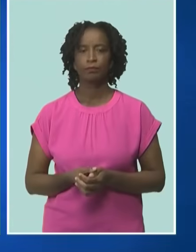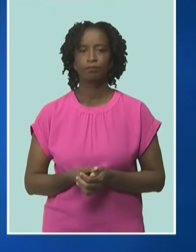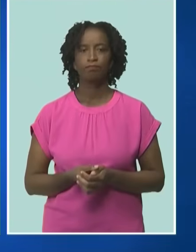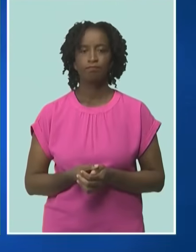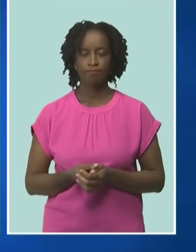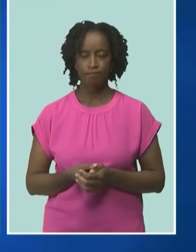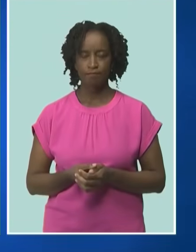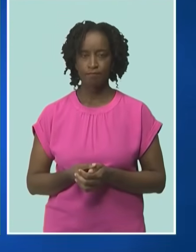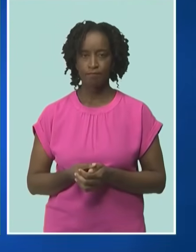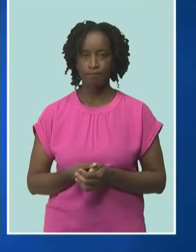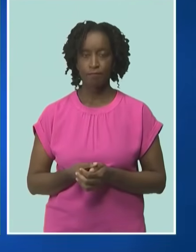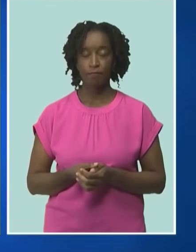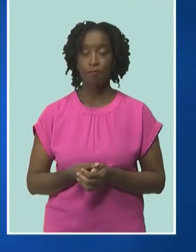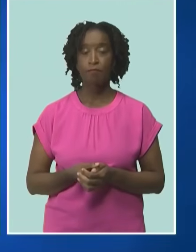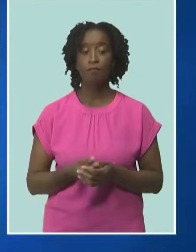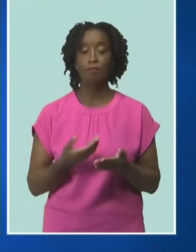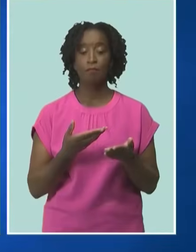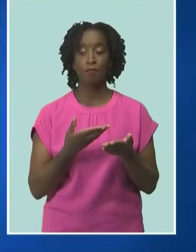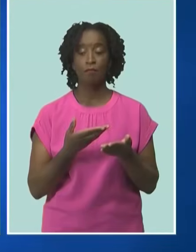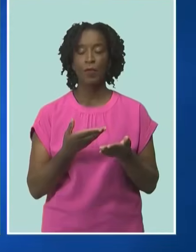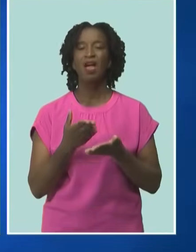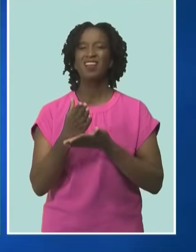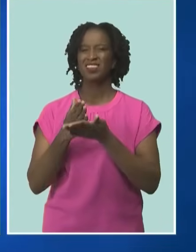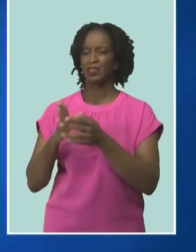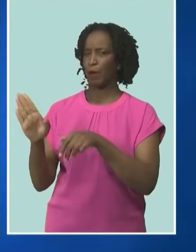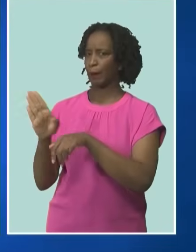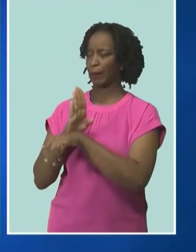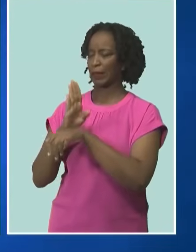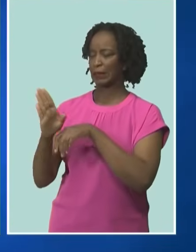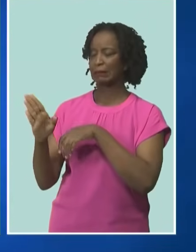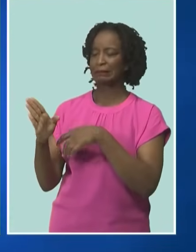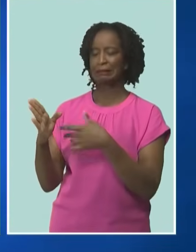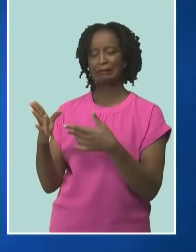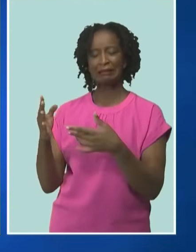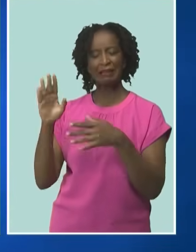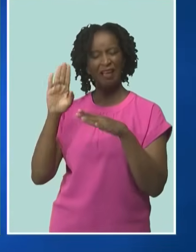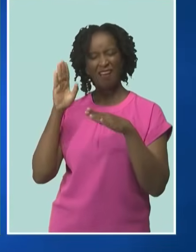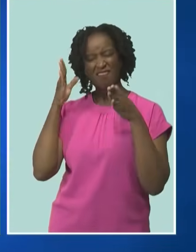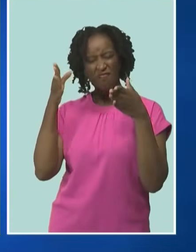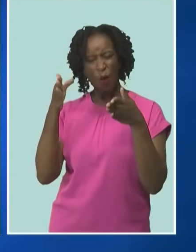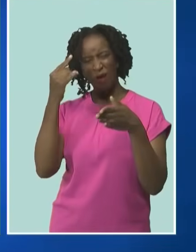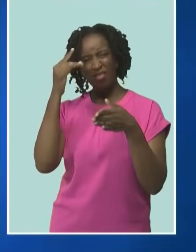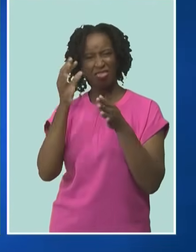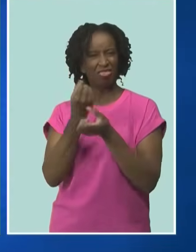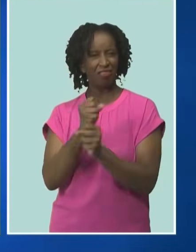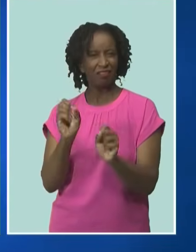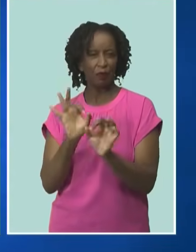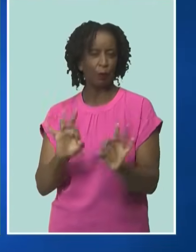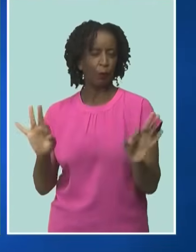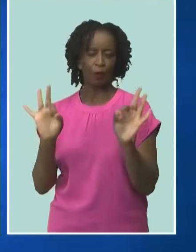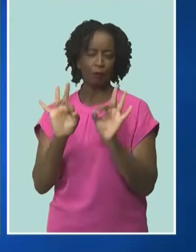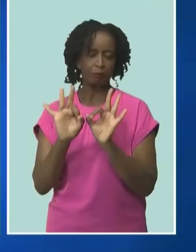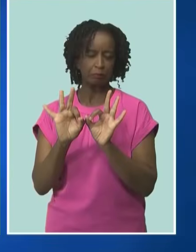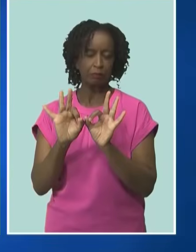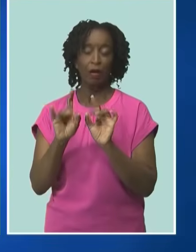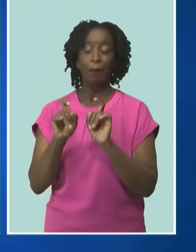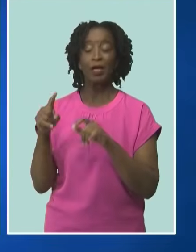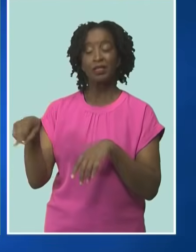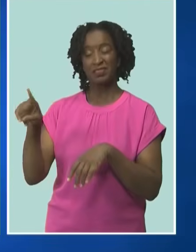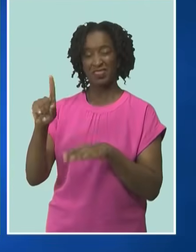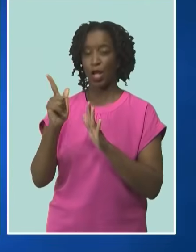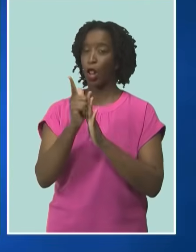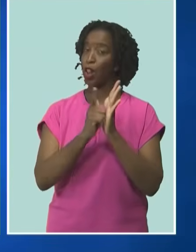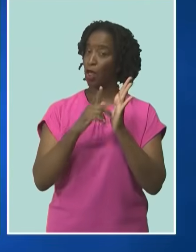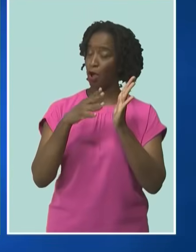that put their investment before safety, but he says they must be mindful and get familiar with the law. The bottom